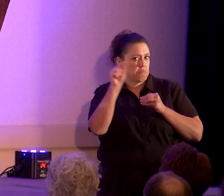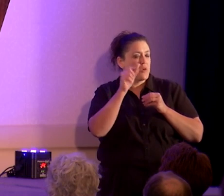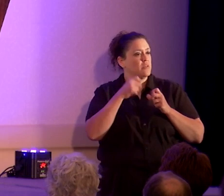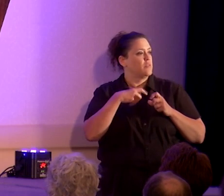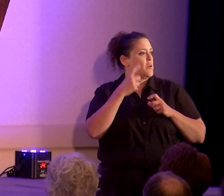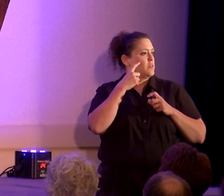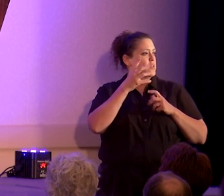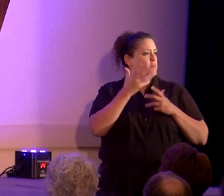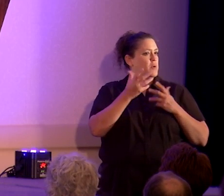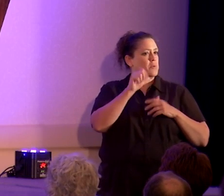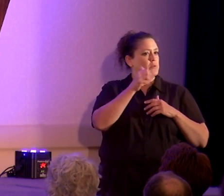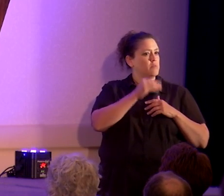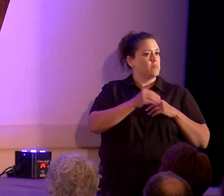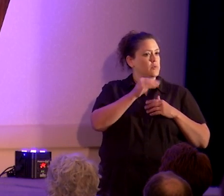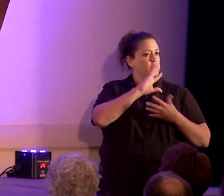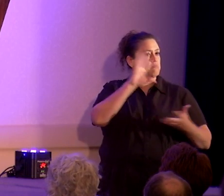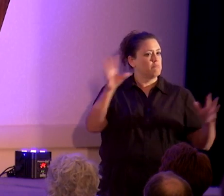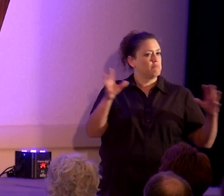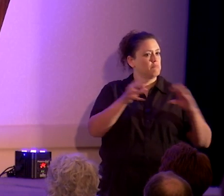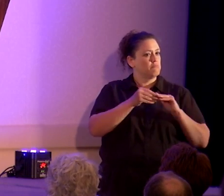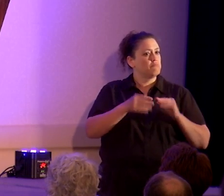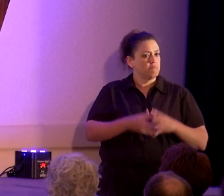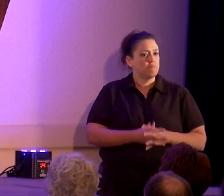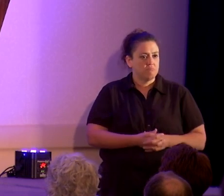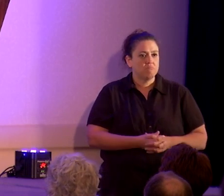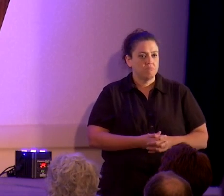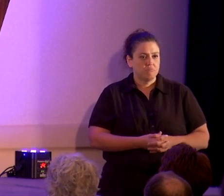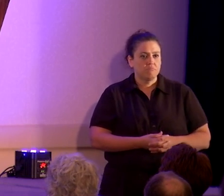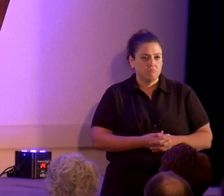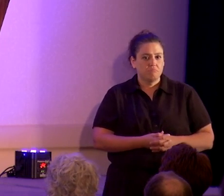I'd say probably about 10% is right around where it's at.